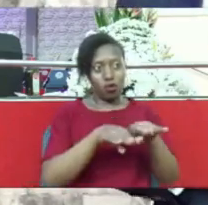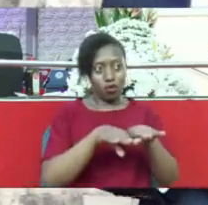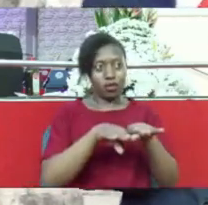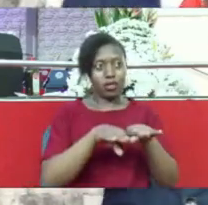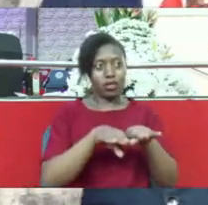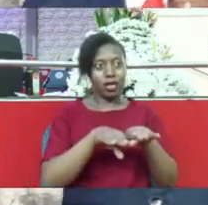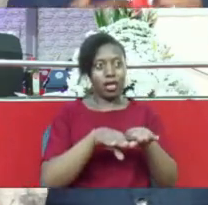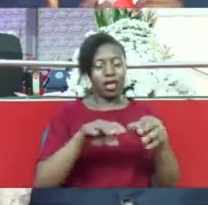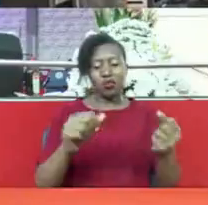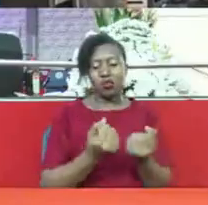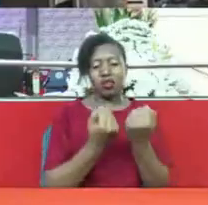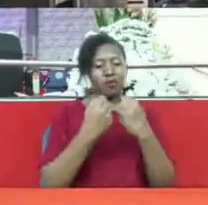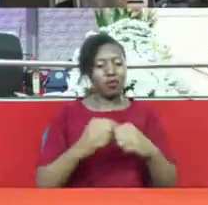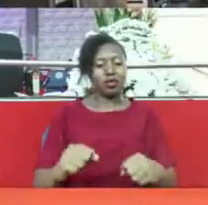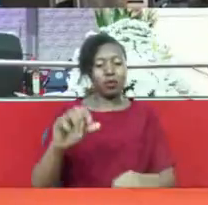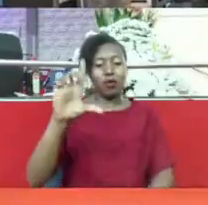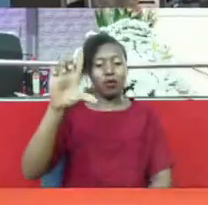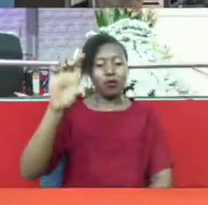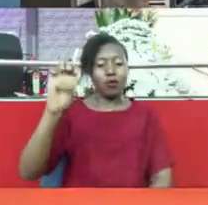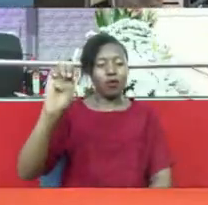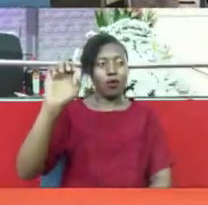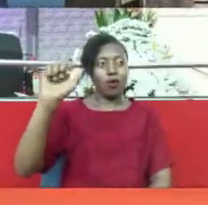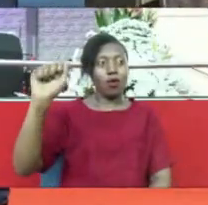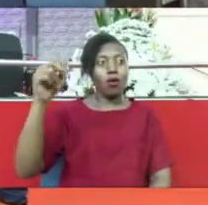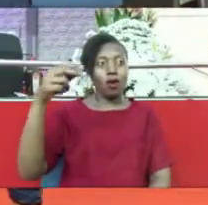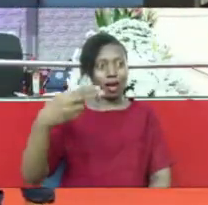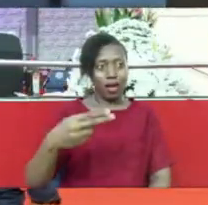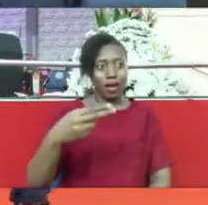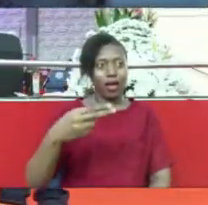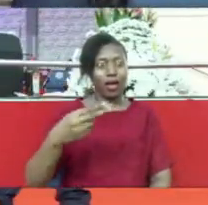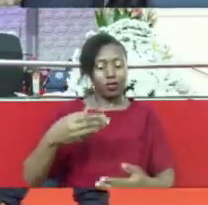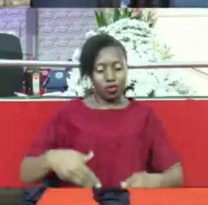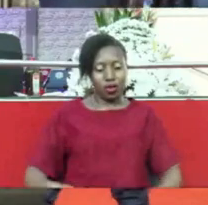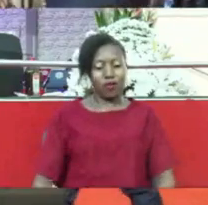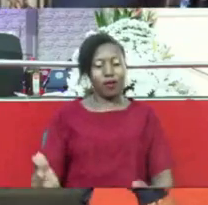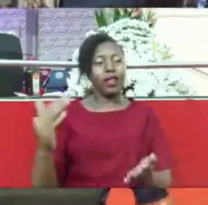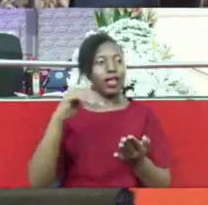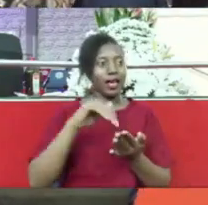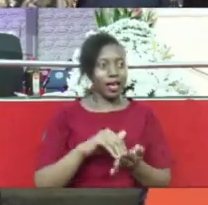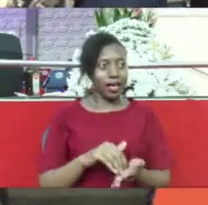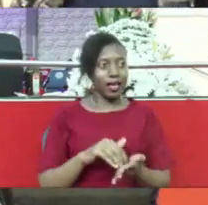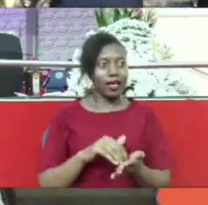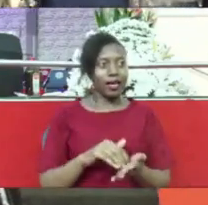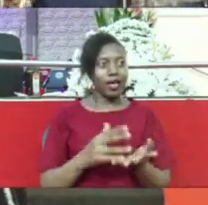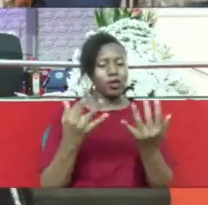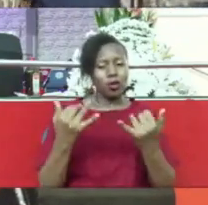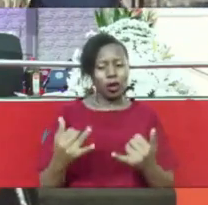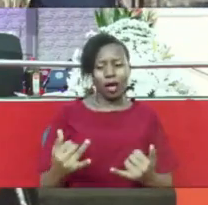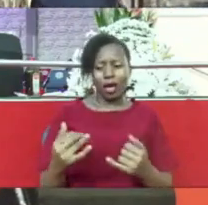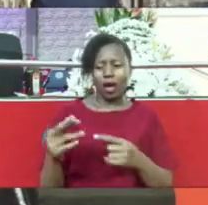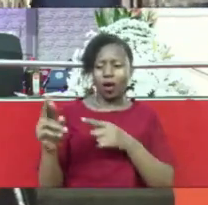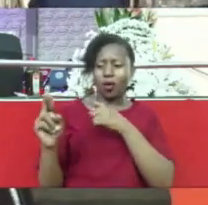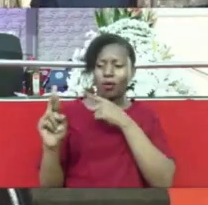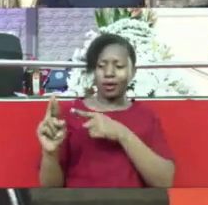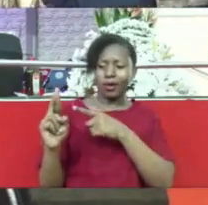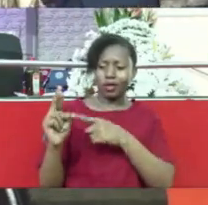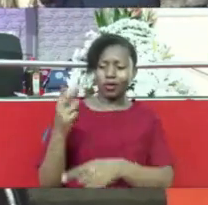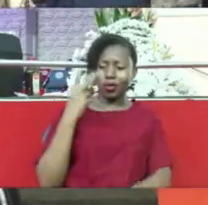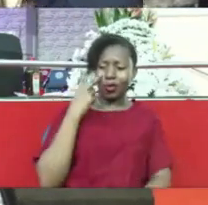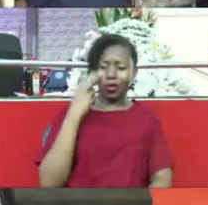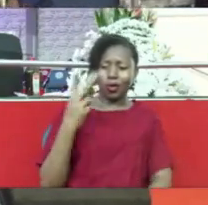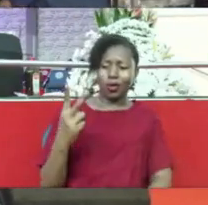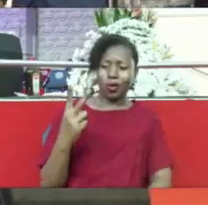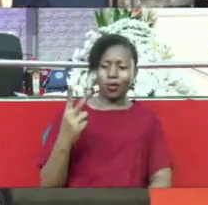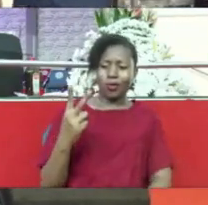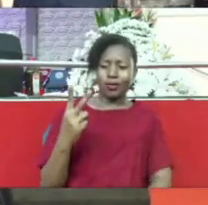more children. Hangepata watoto zaidi. And Rachel looking around so. Na Rachel akaangalia akaangalia. Ah, my co-wife has children